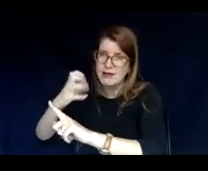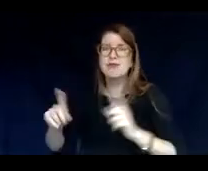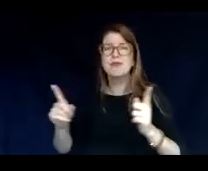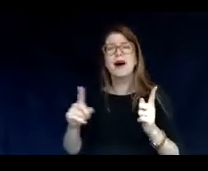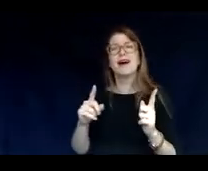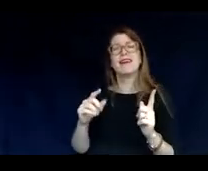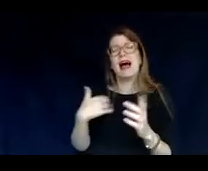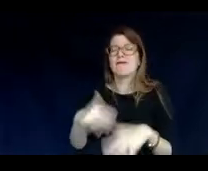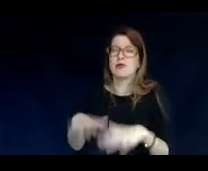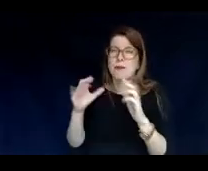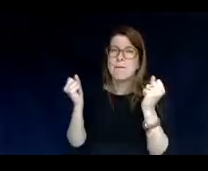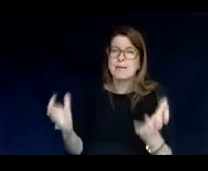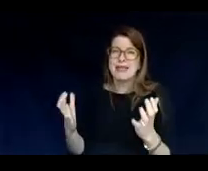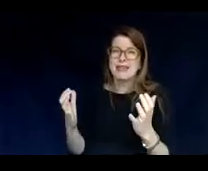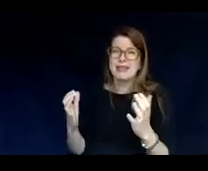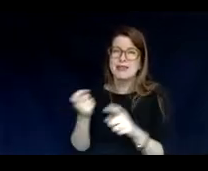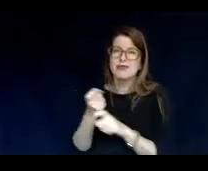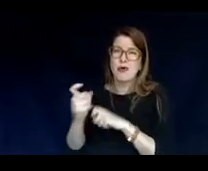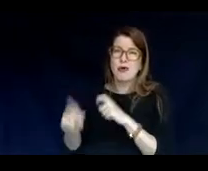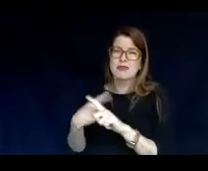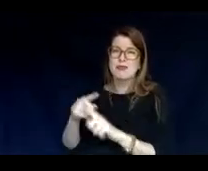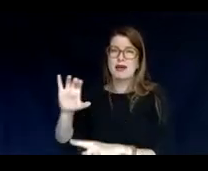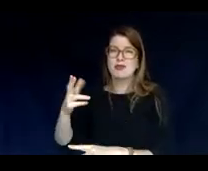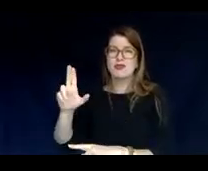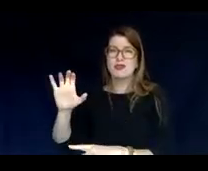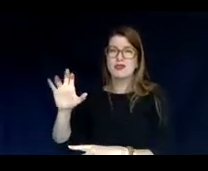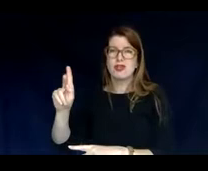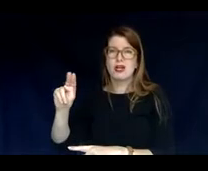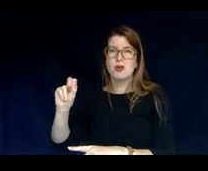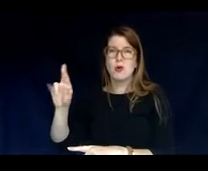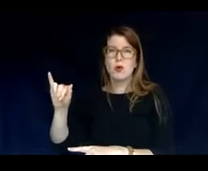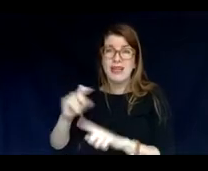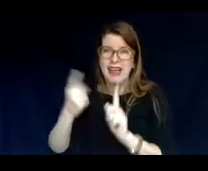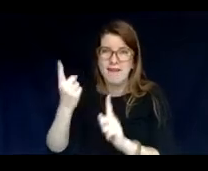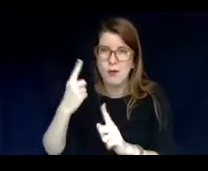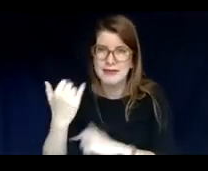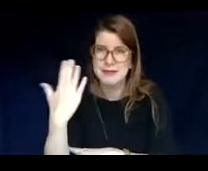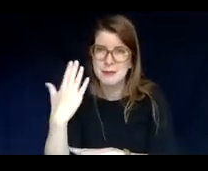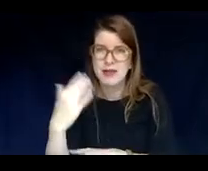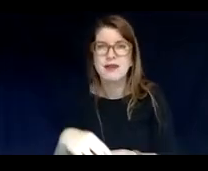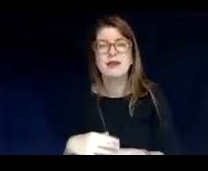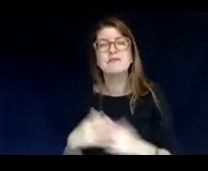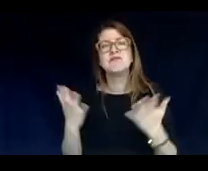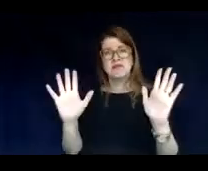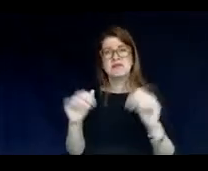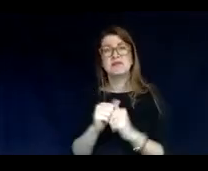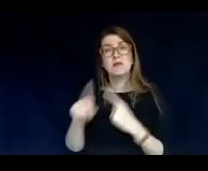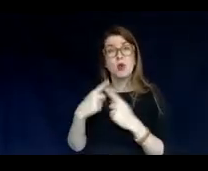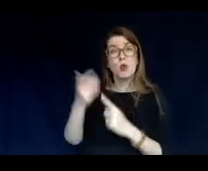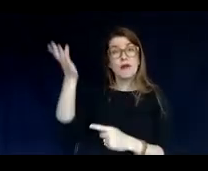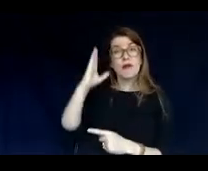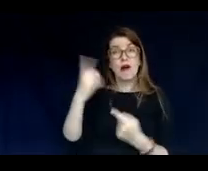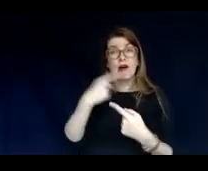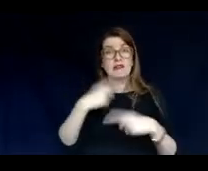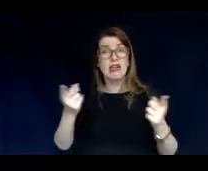Norris jokes over the years. Most of them aren't safe for church, but I'll lay one on you this morning. How about this one? When God said,